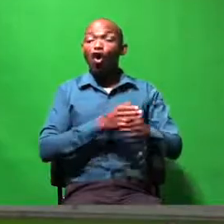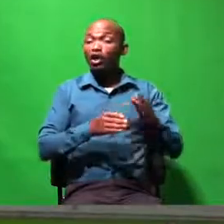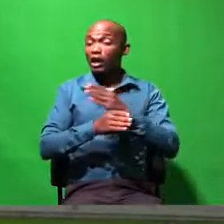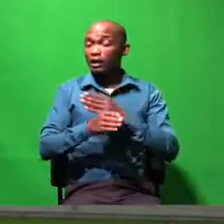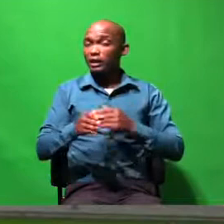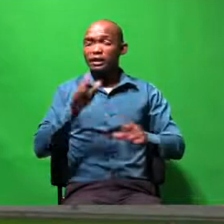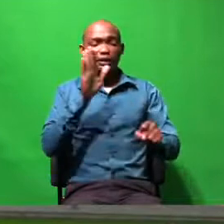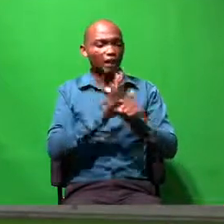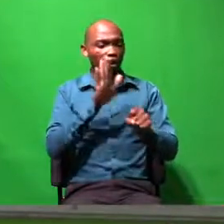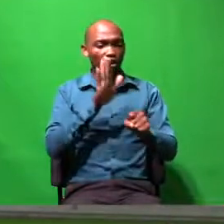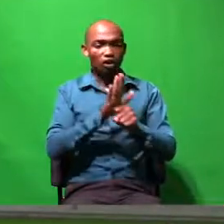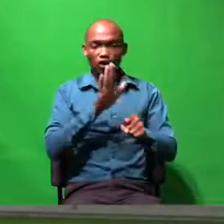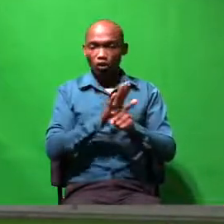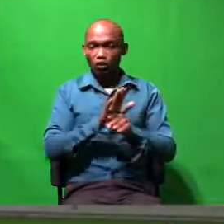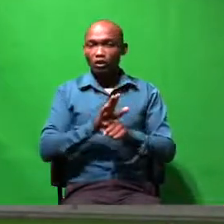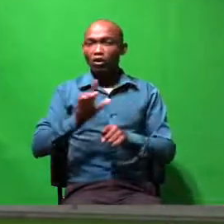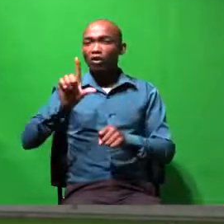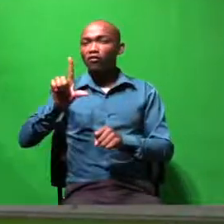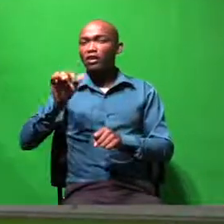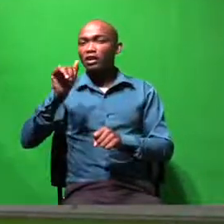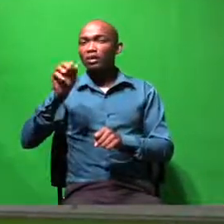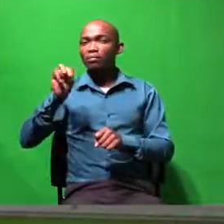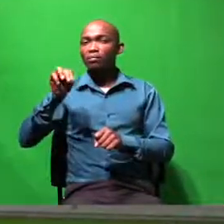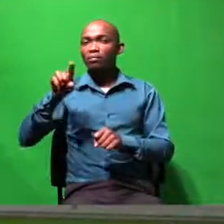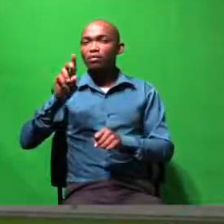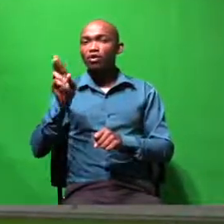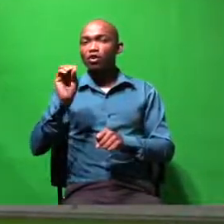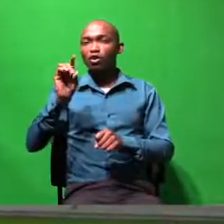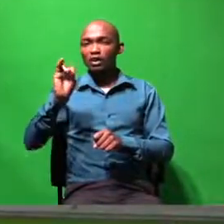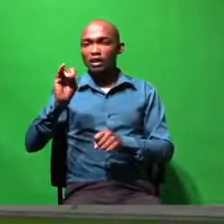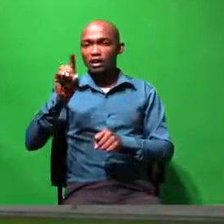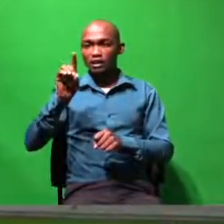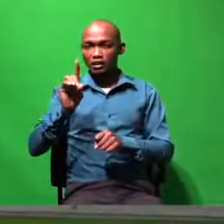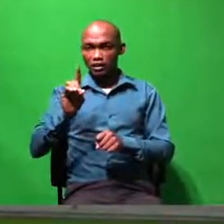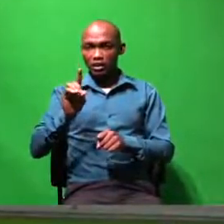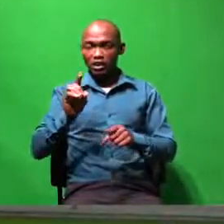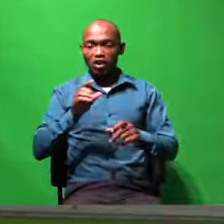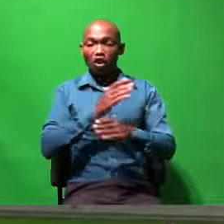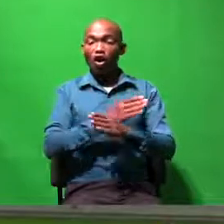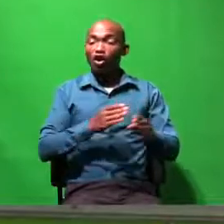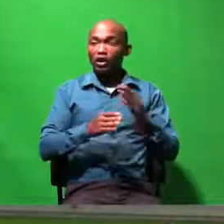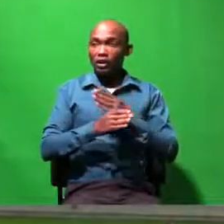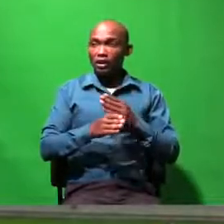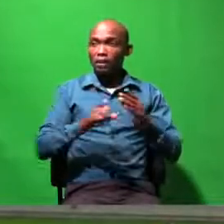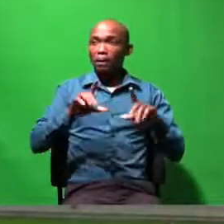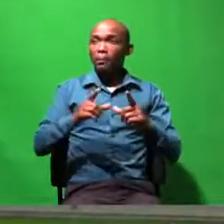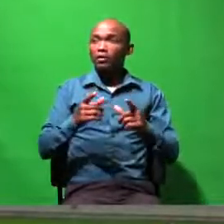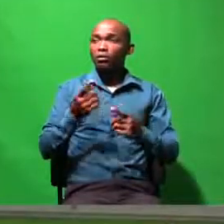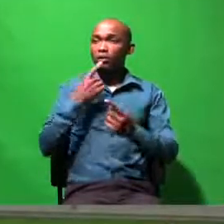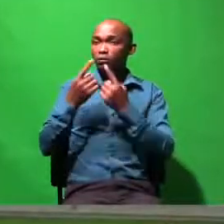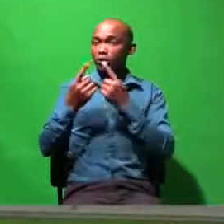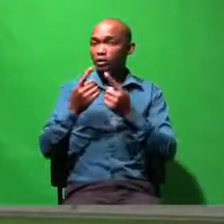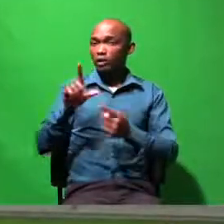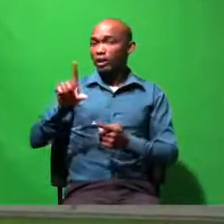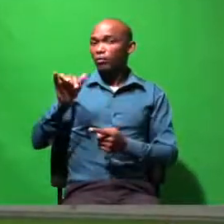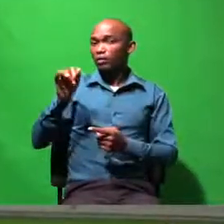There are a lot of lymphoid organs. Don't confuse. When we are talking about lymph nodes, that is